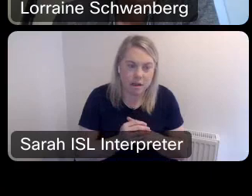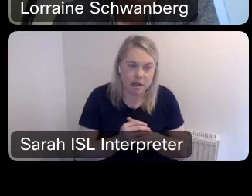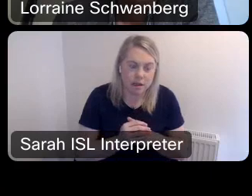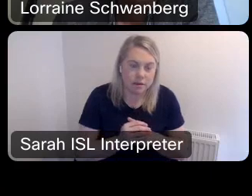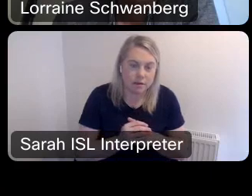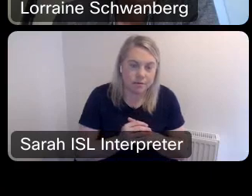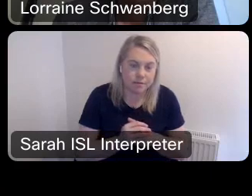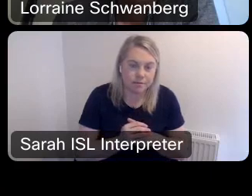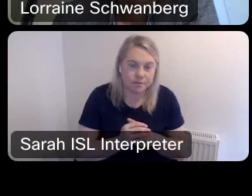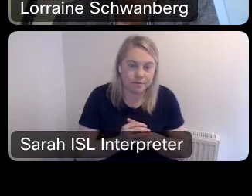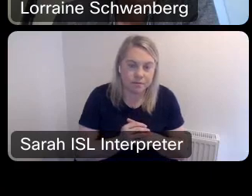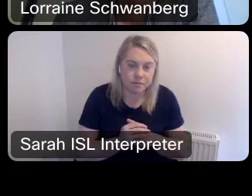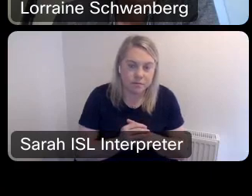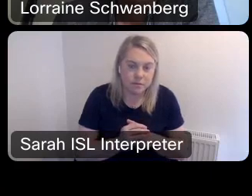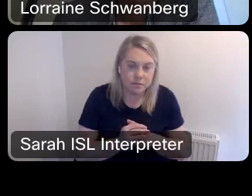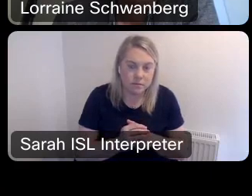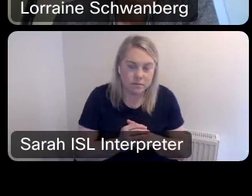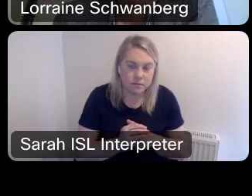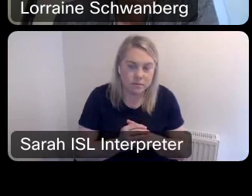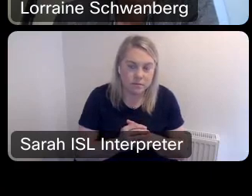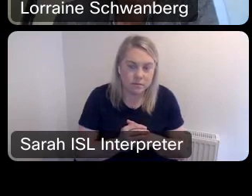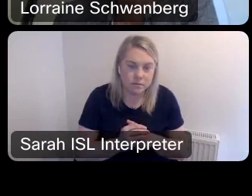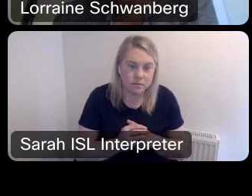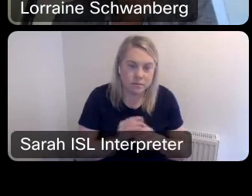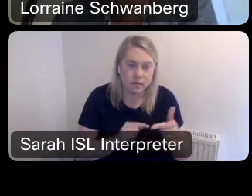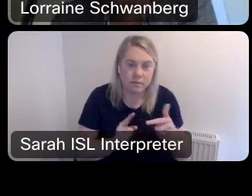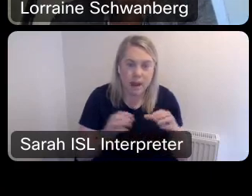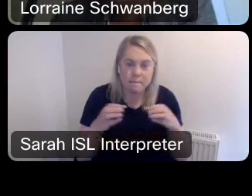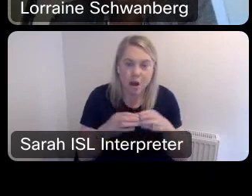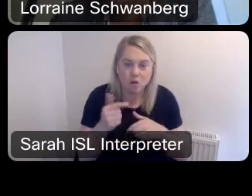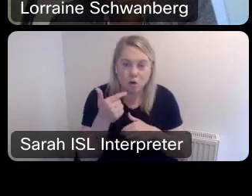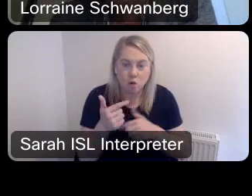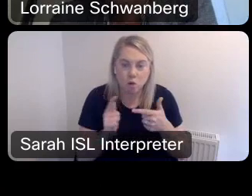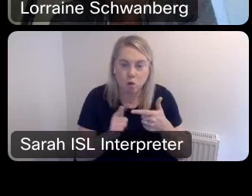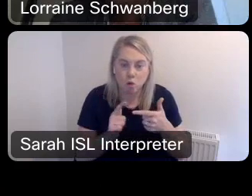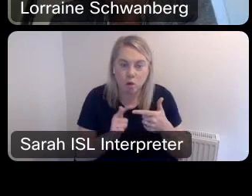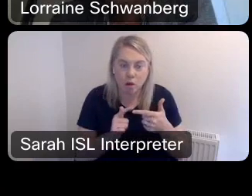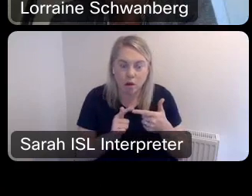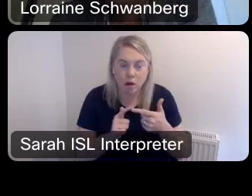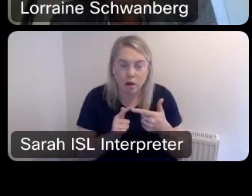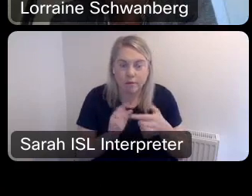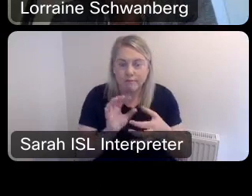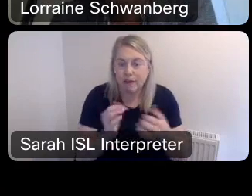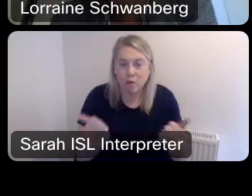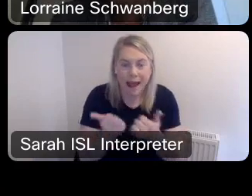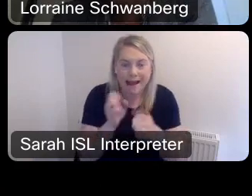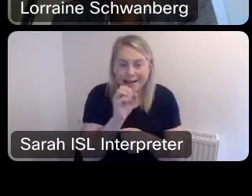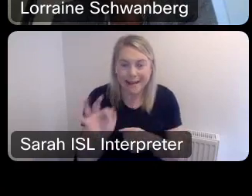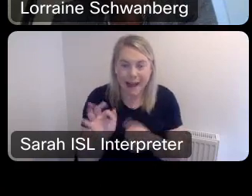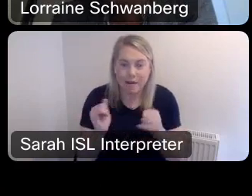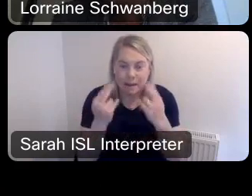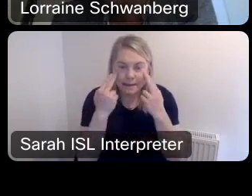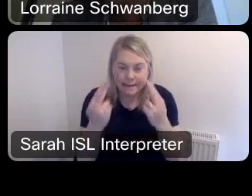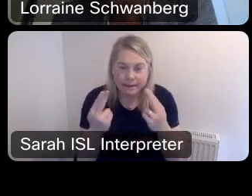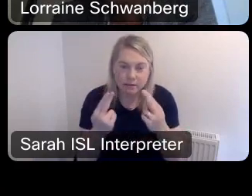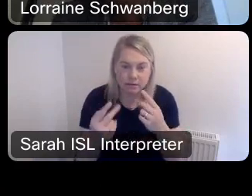Next slide. And Module 2 is relevant for any staff who might be required to